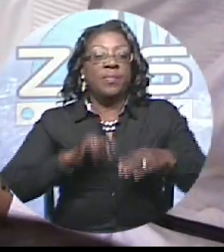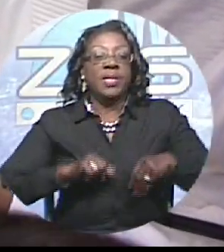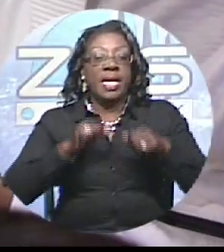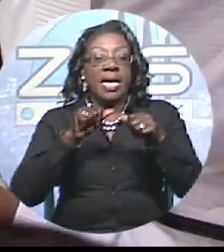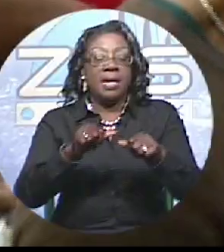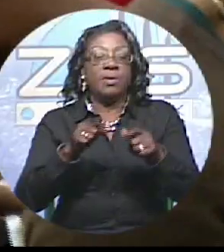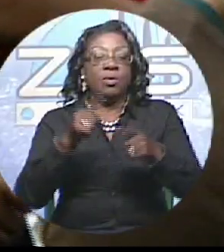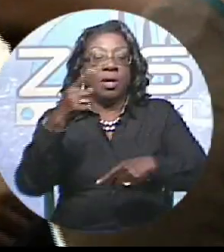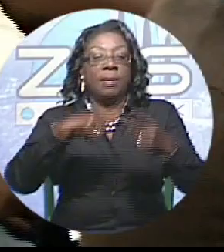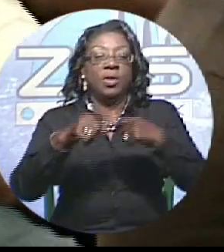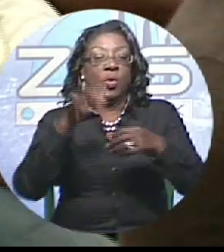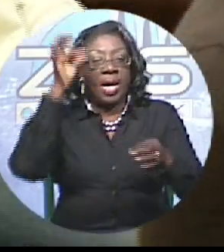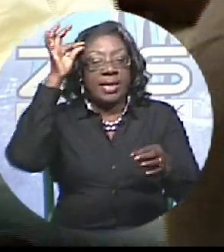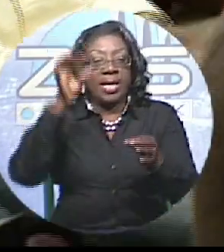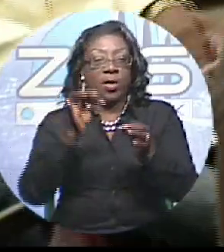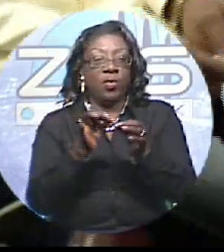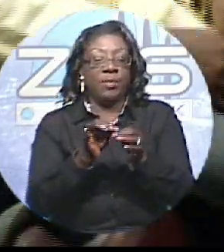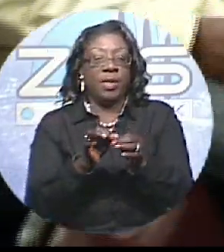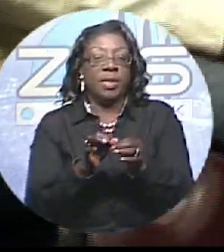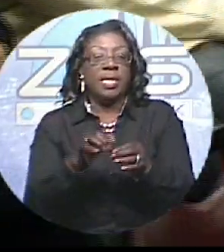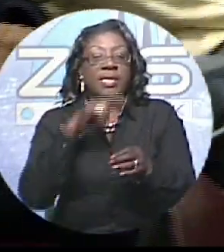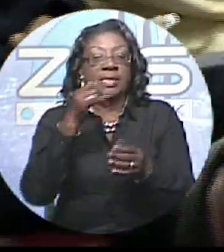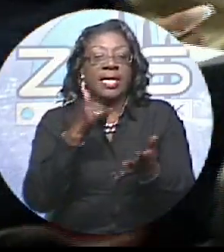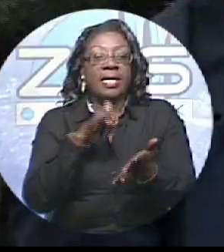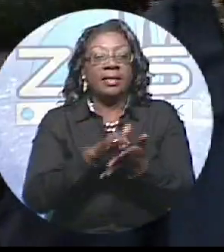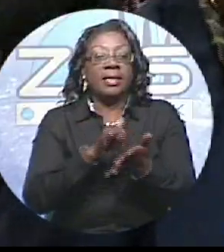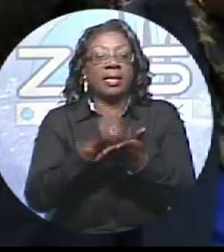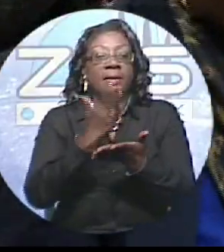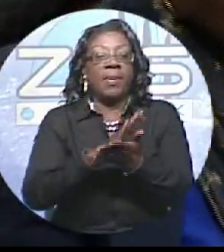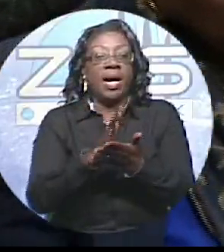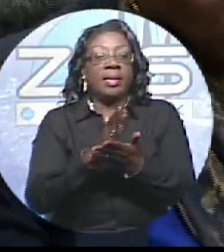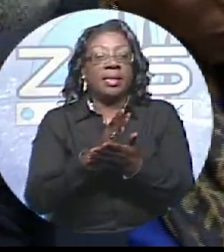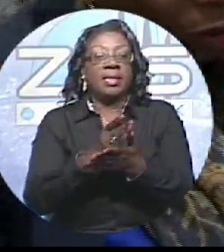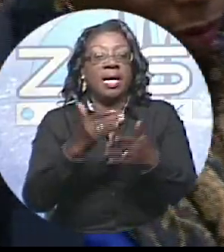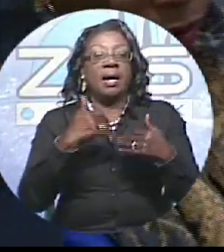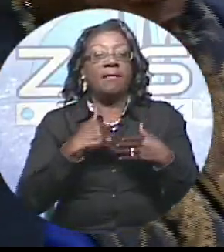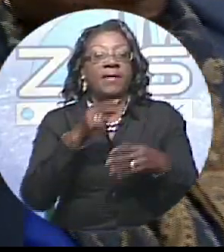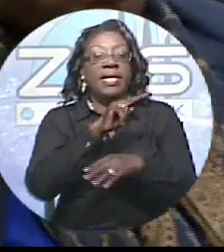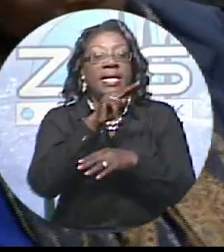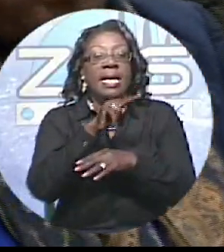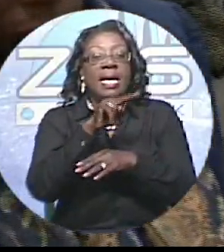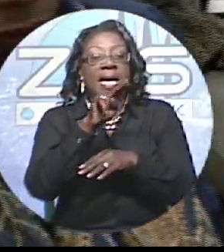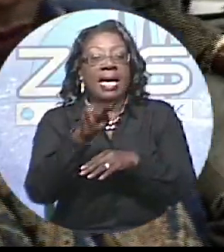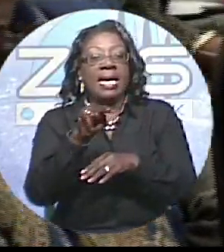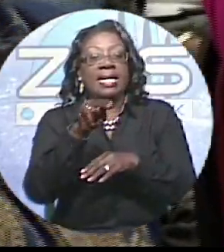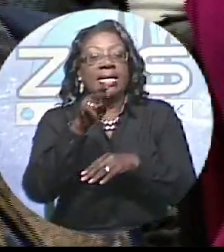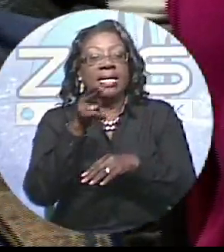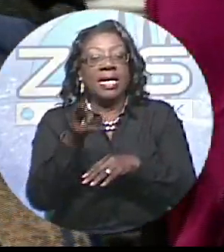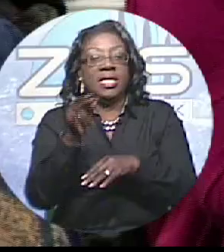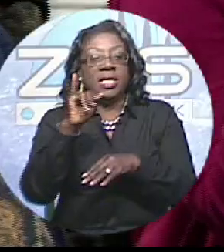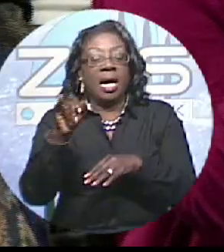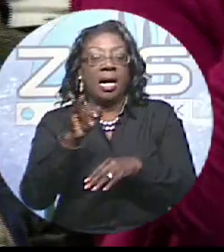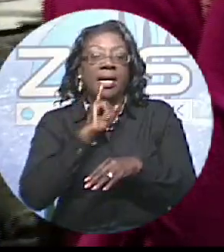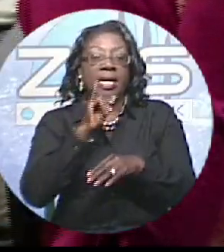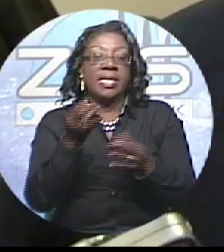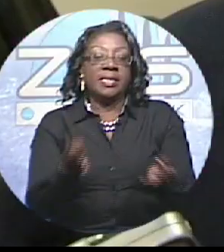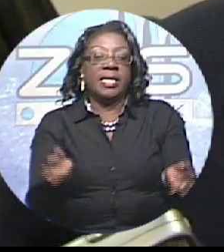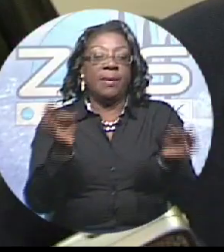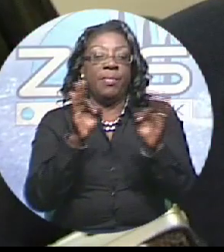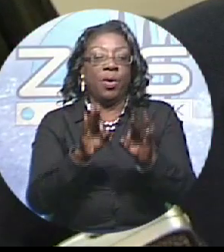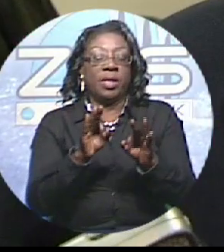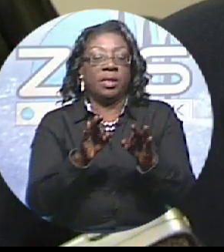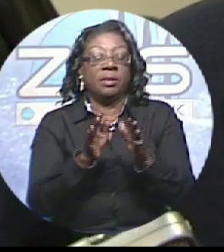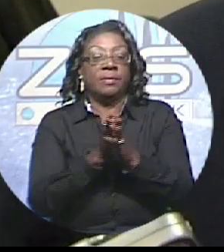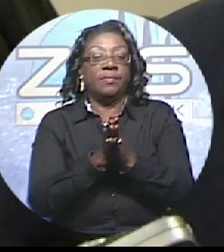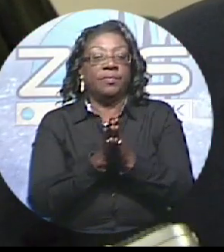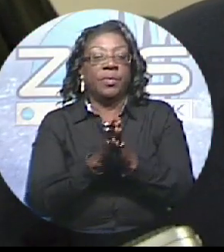to an agreement, saying the role they will play in NHI's success is critical. Chief Medical Officer Dr. Glenn Benneby